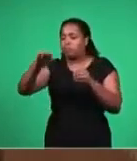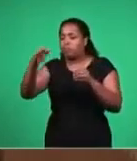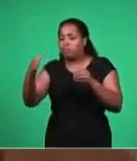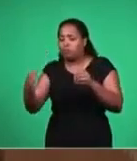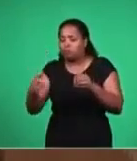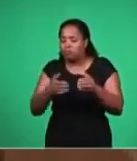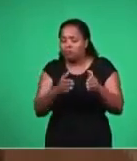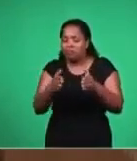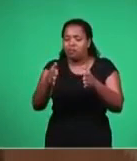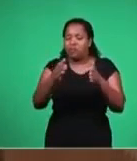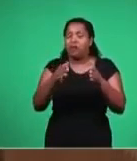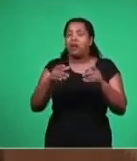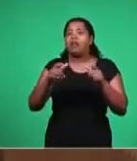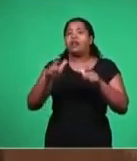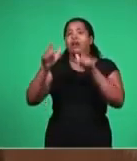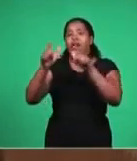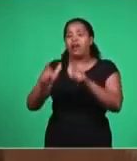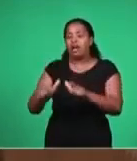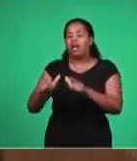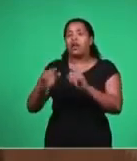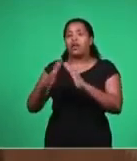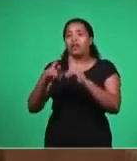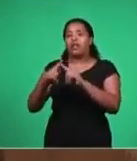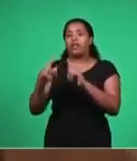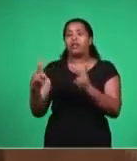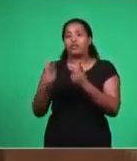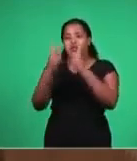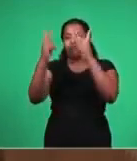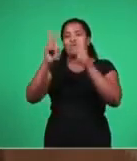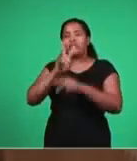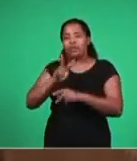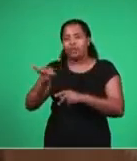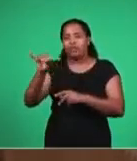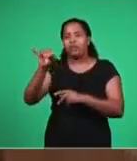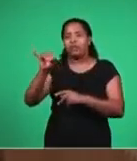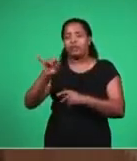In the valley of Jezreel. The church will be victorious. Very well.